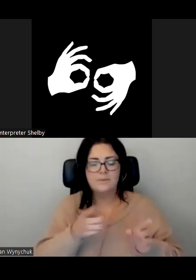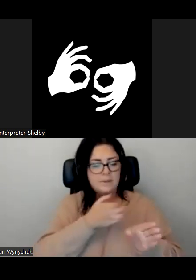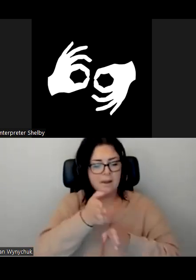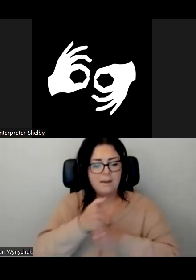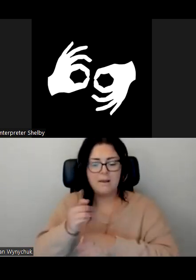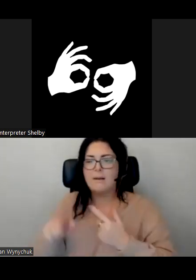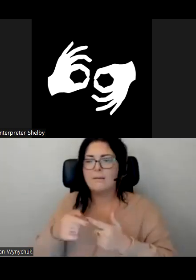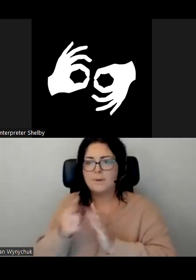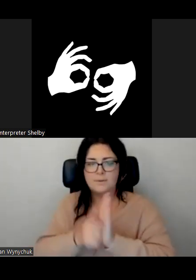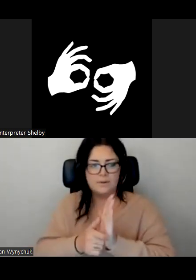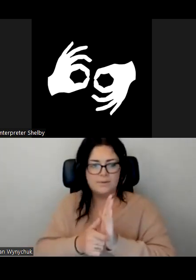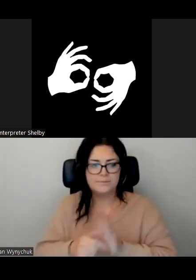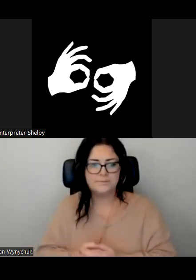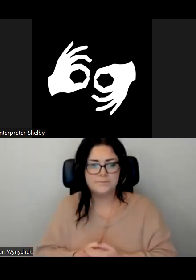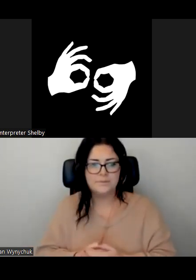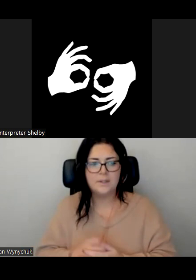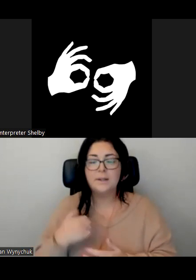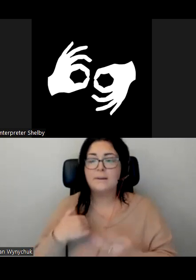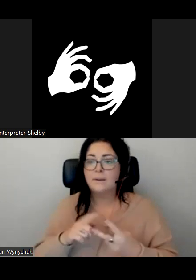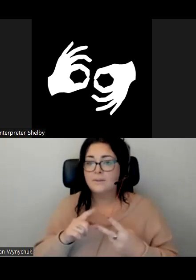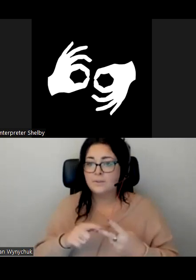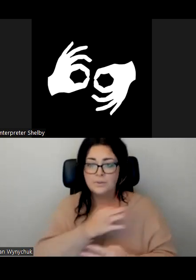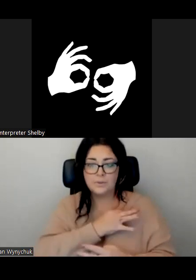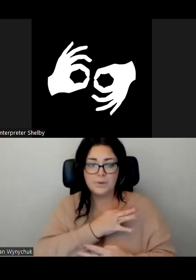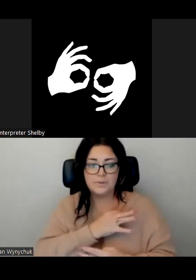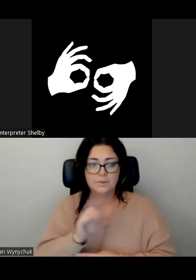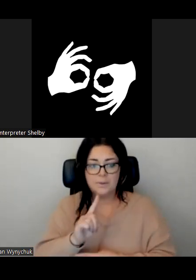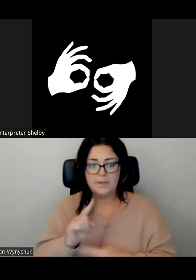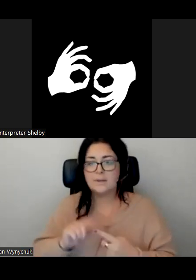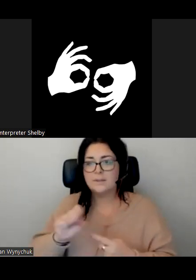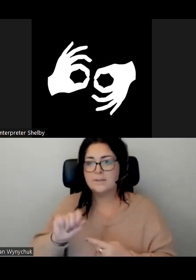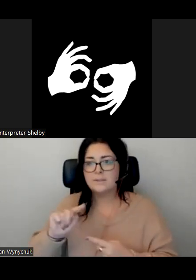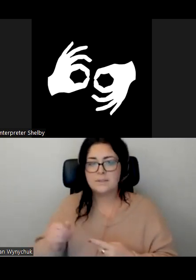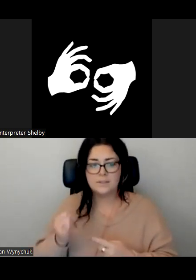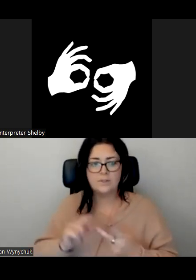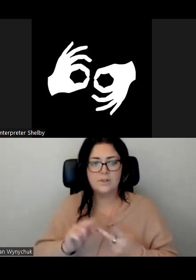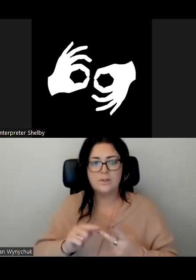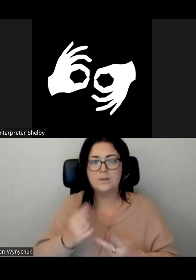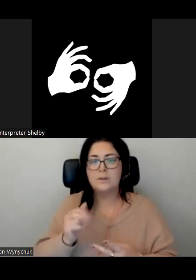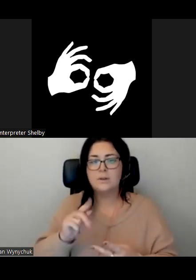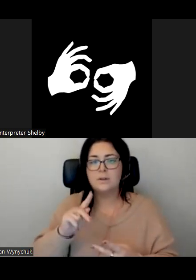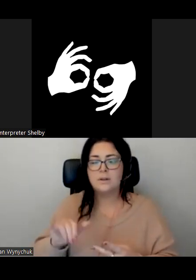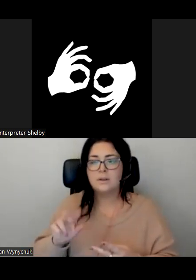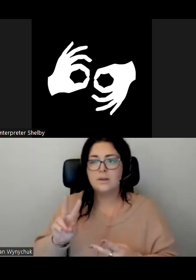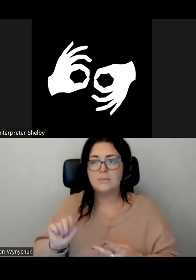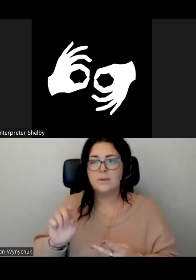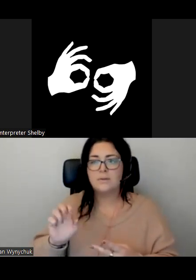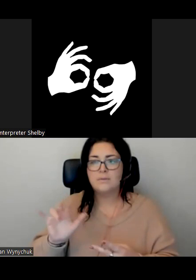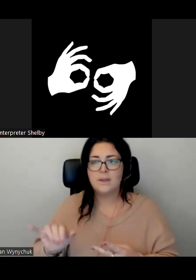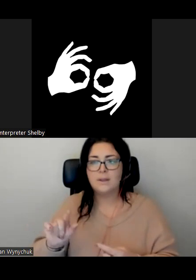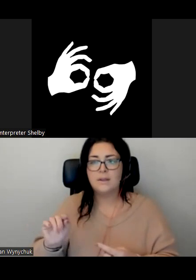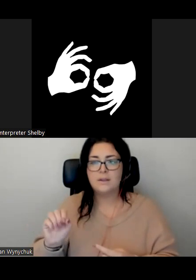law. We have 2 office locations, one in St. John's and one in Happy Valley Goose Bay.